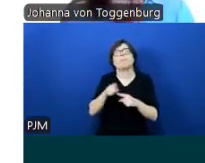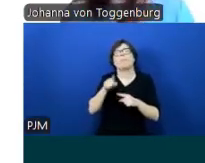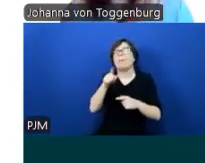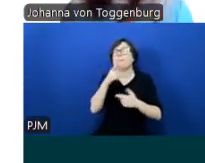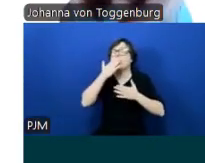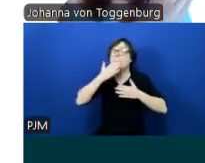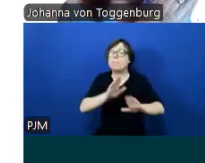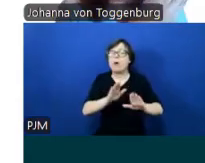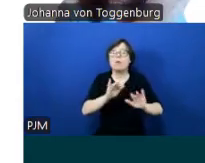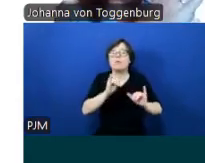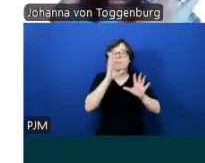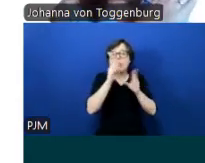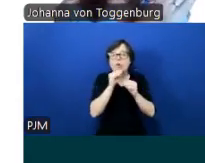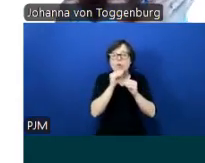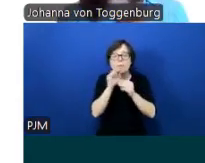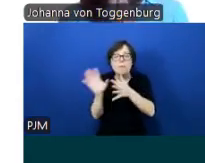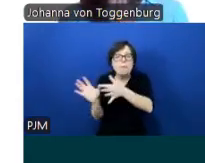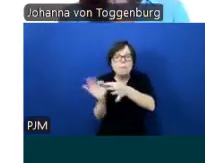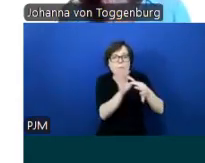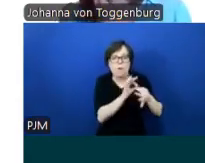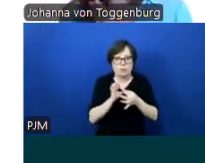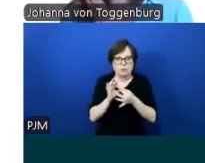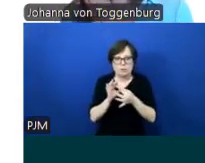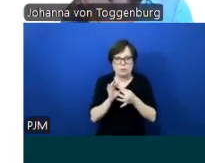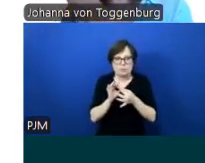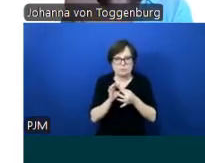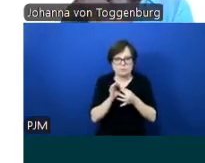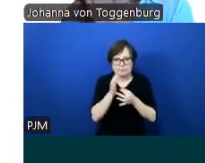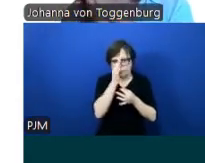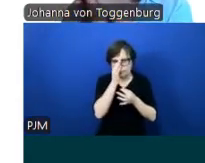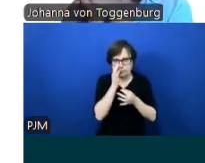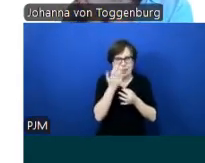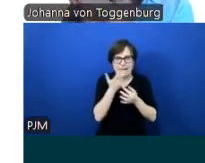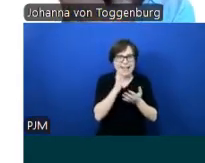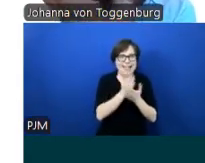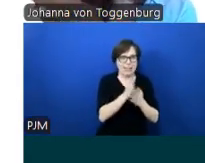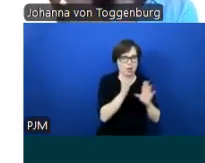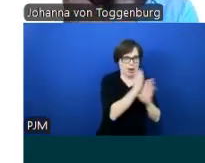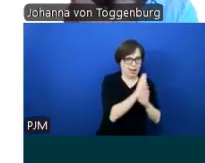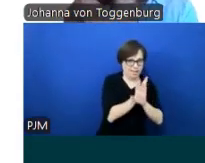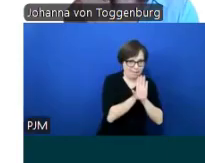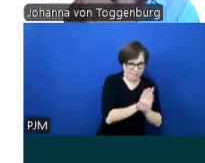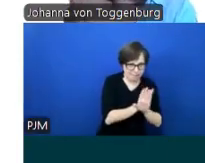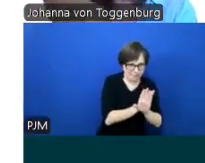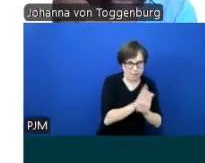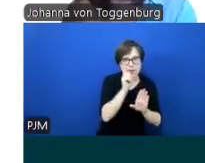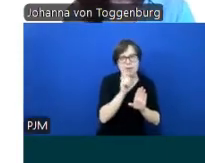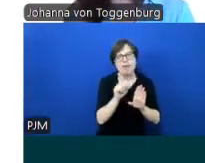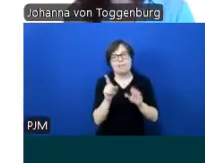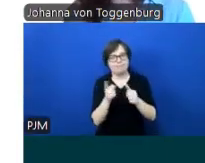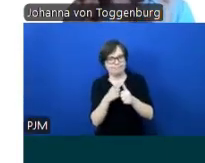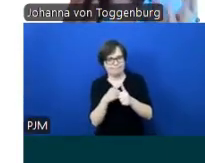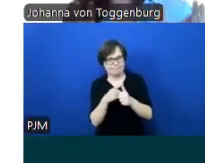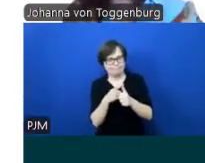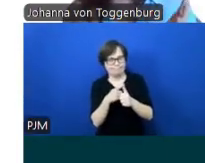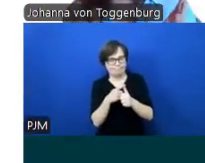main things. So not just the climate aspect, but combining it with the vulnerability of the social aspect.